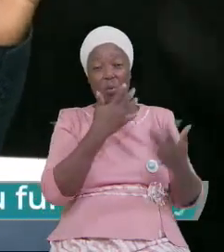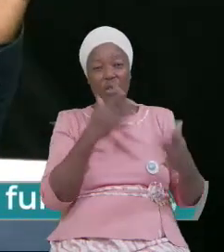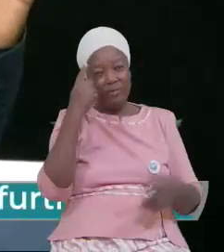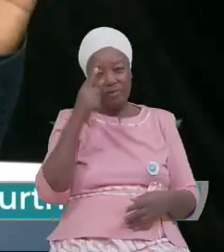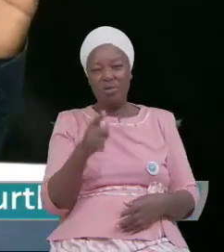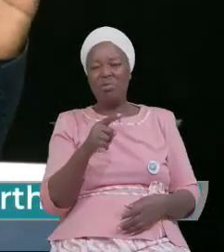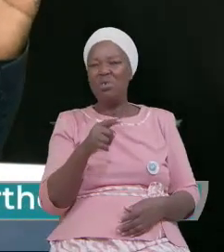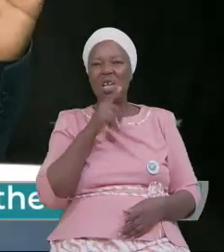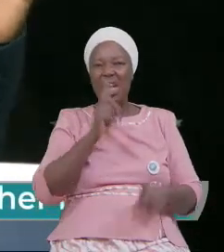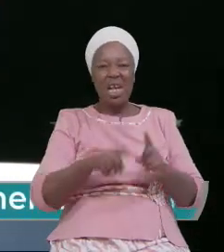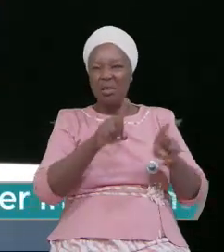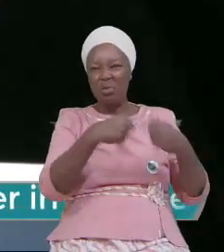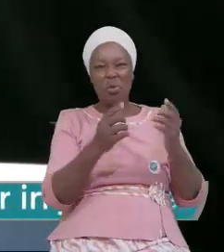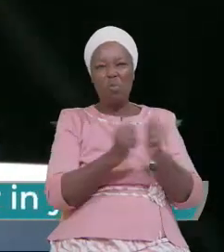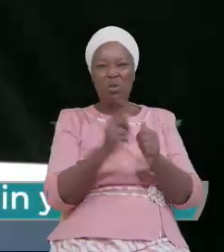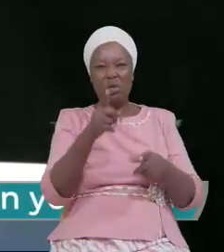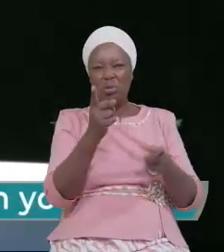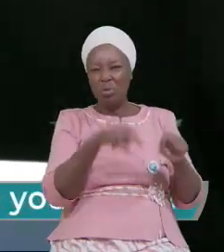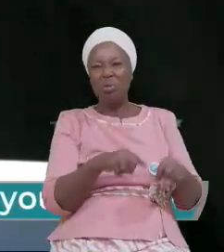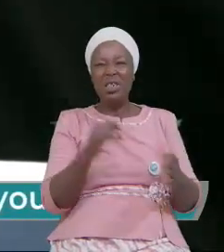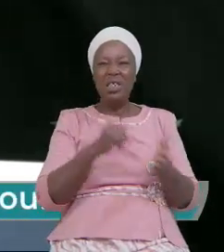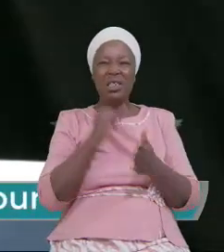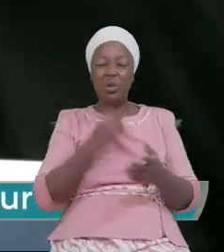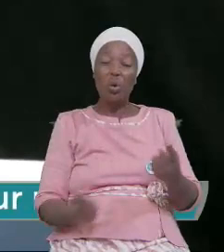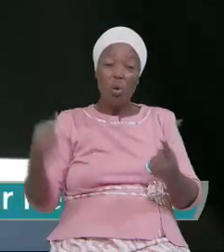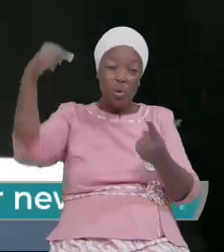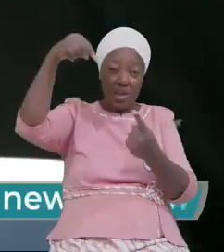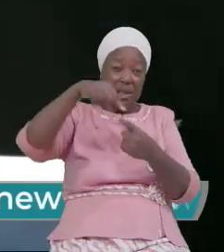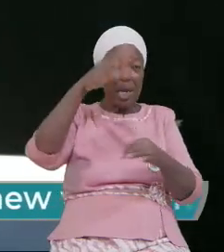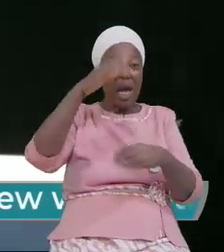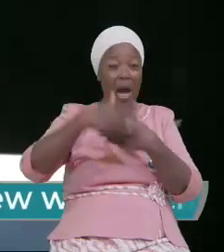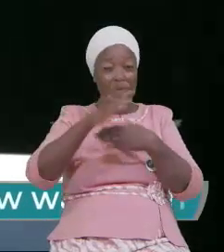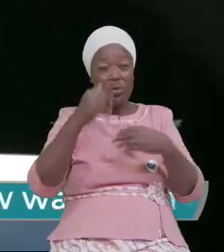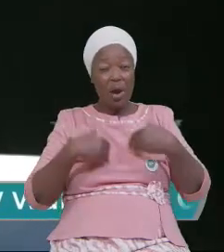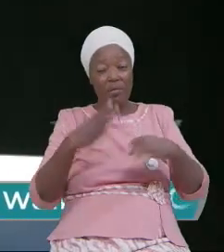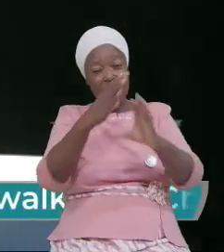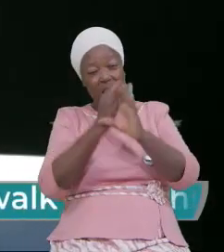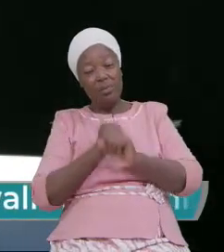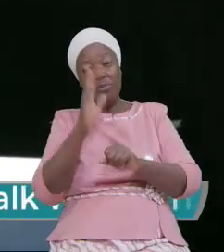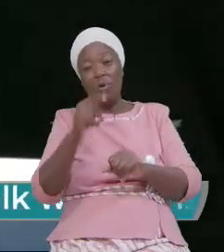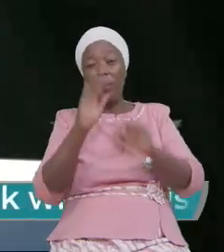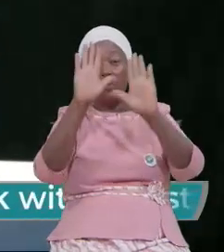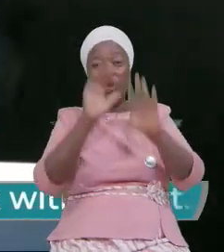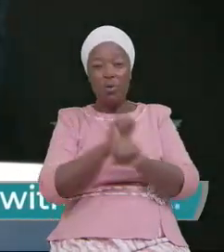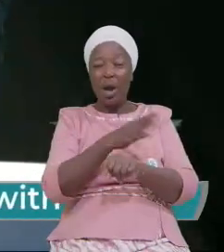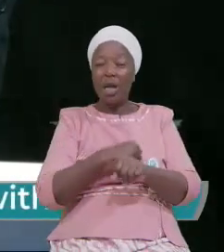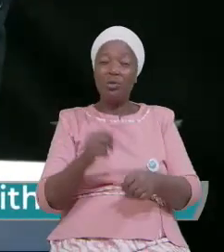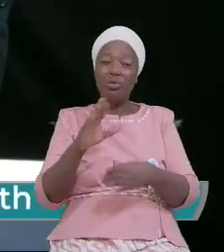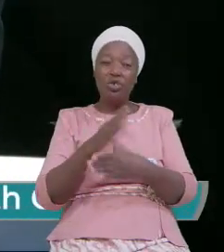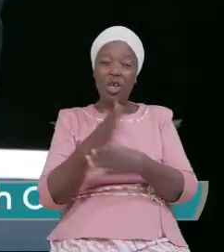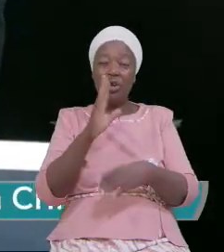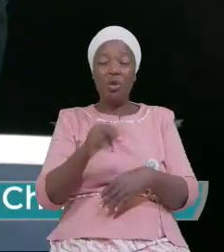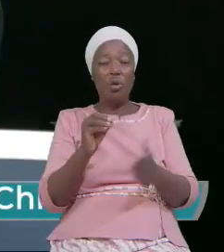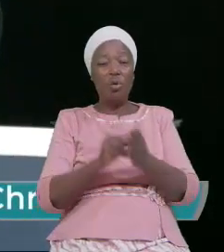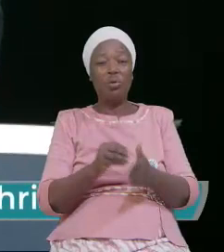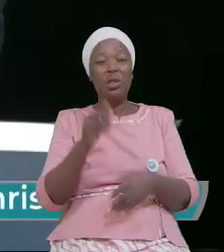for you until after you have received your miracle and you have shared your testimony. In fact, the drivers are waiting